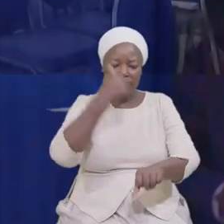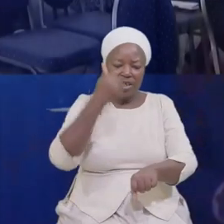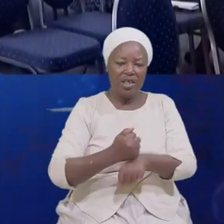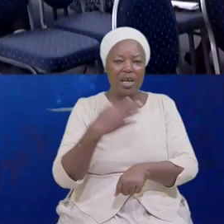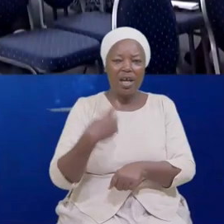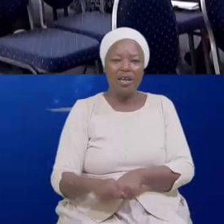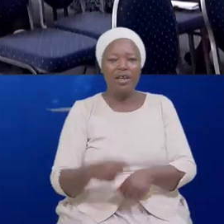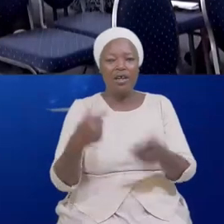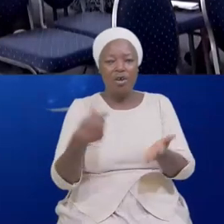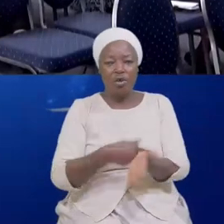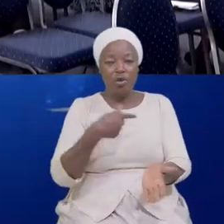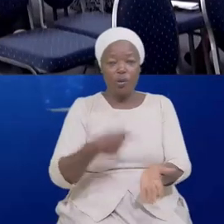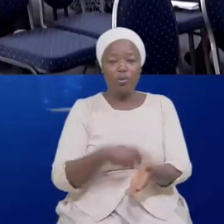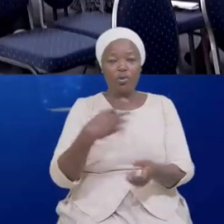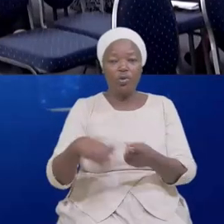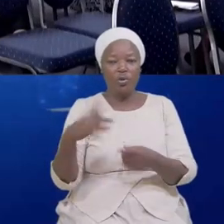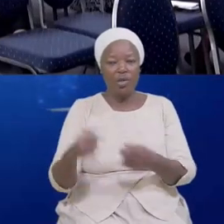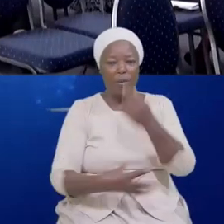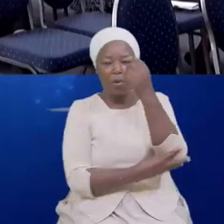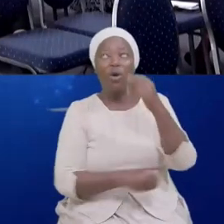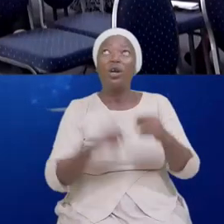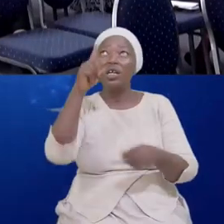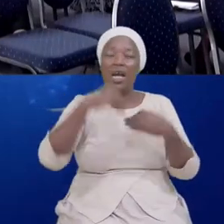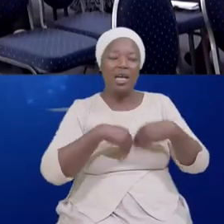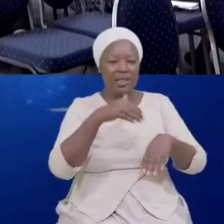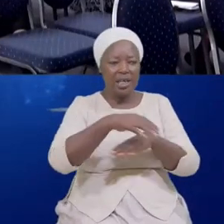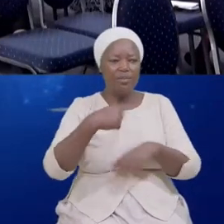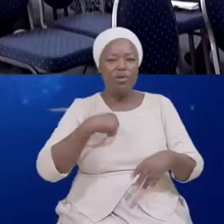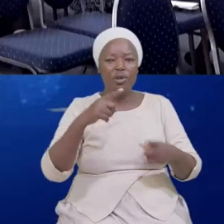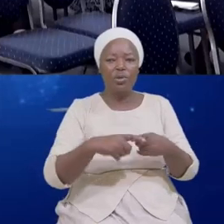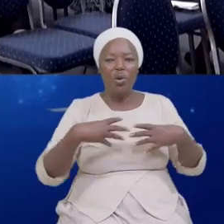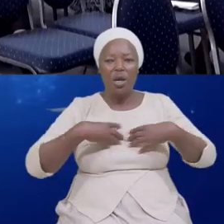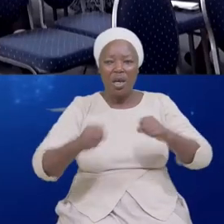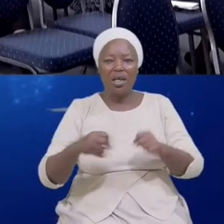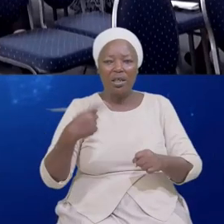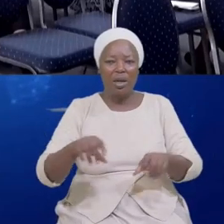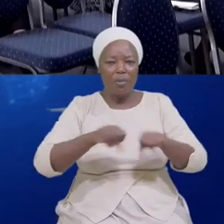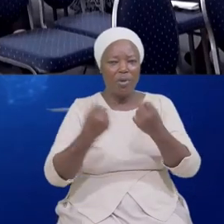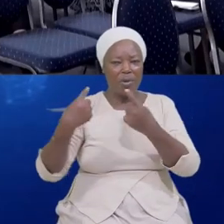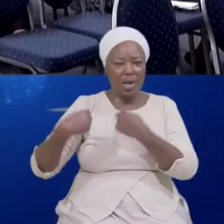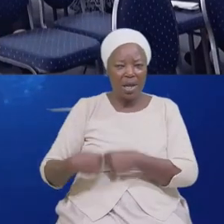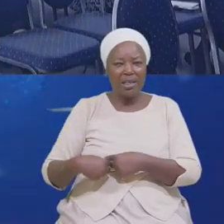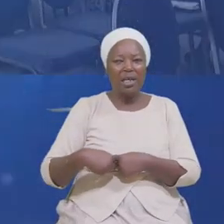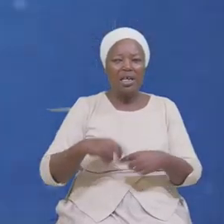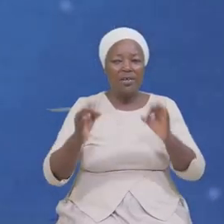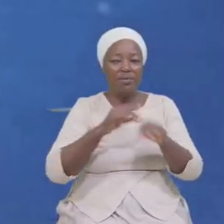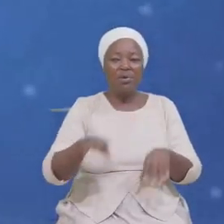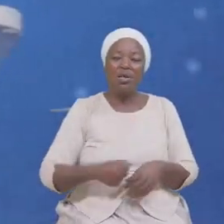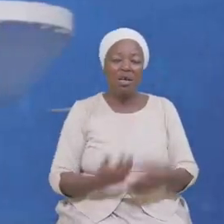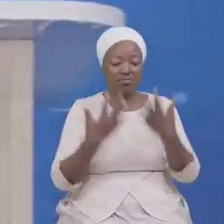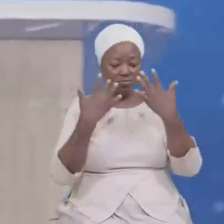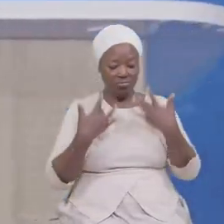poor. And he has sent me to heal the brokenhearted. If you are brokenhearted here